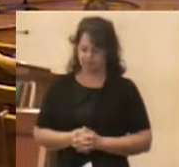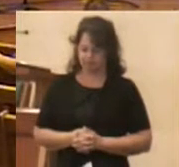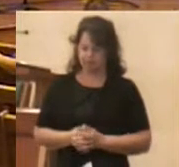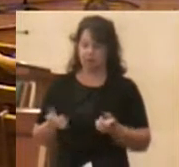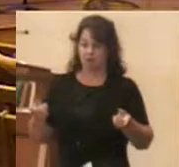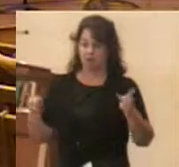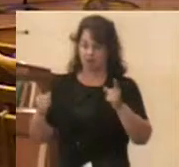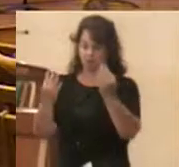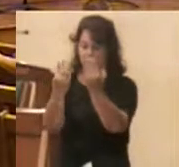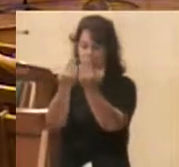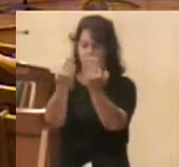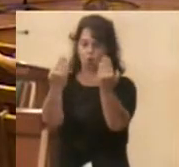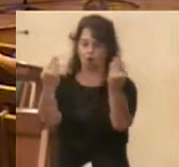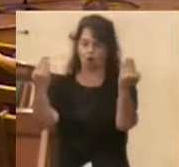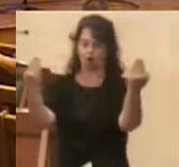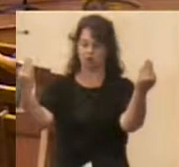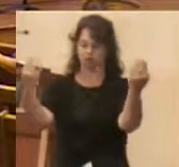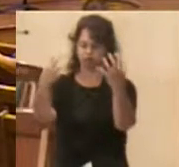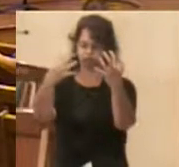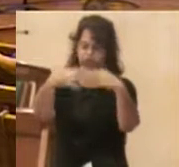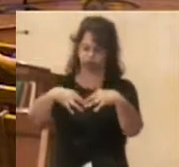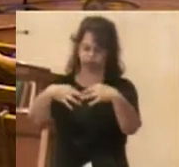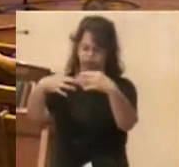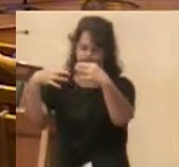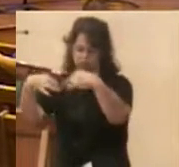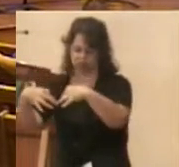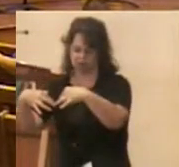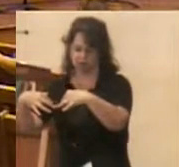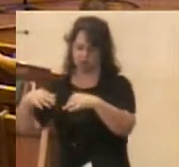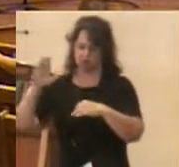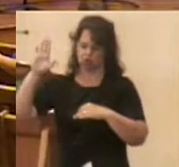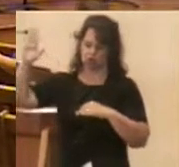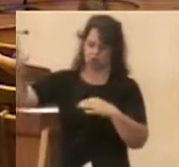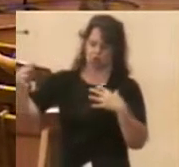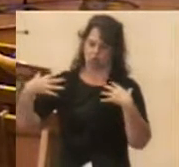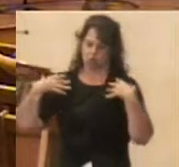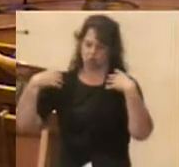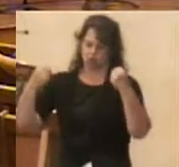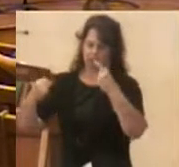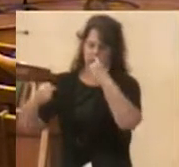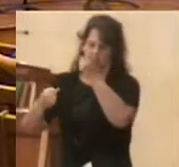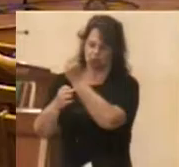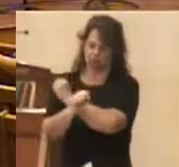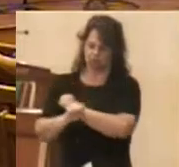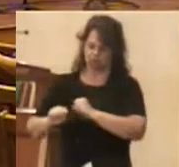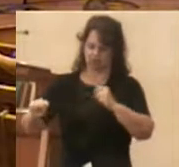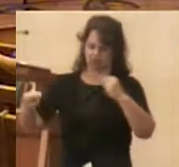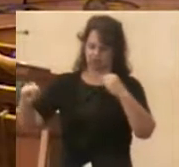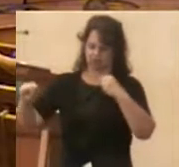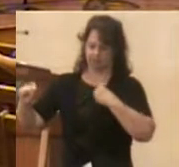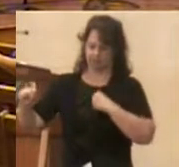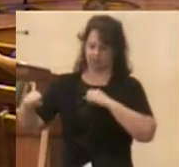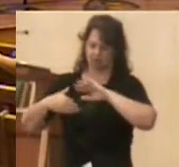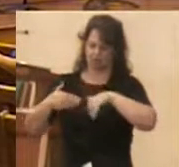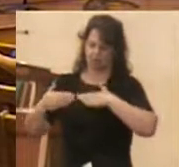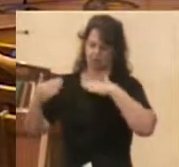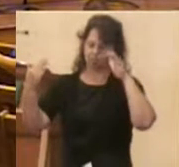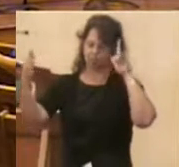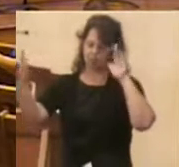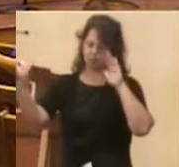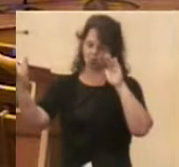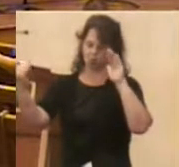When the walls came crumbling down, strength you rescued me when all my hope was dead and